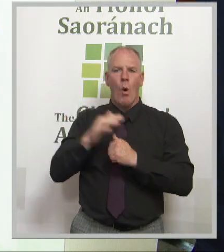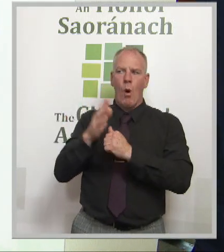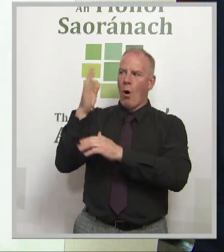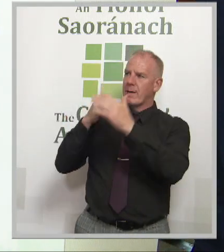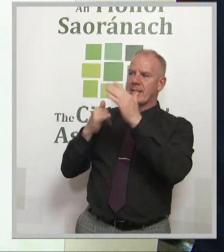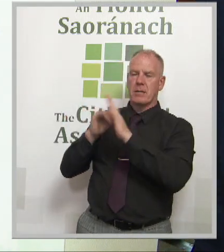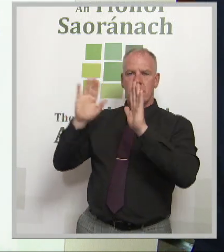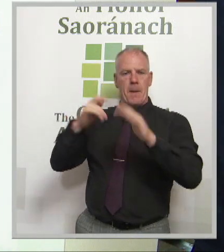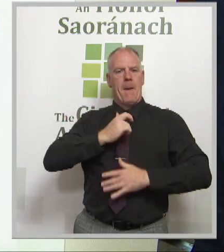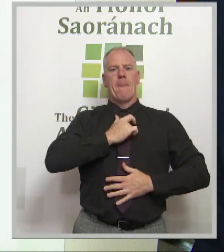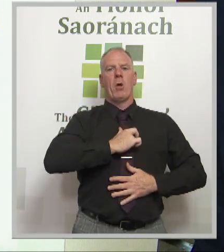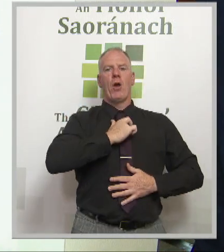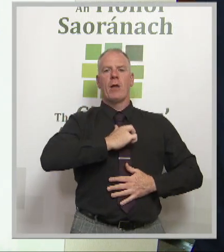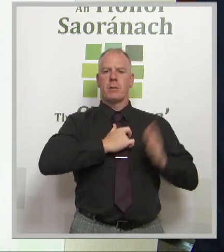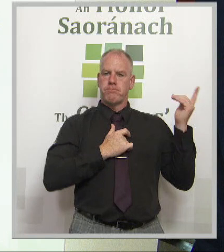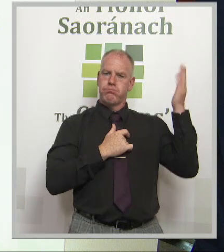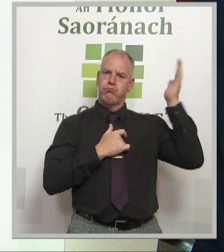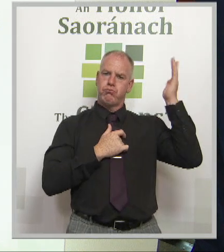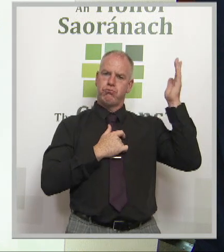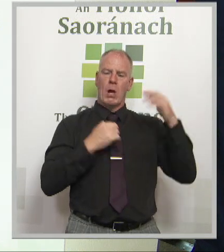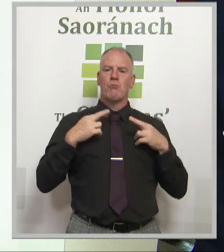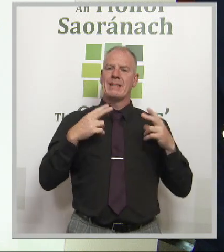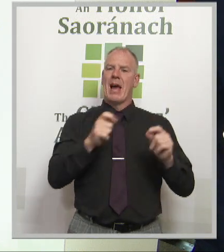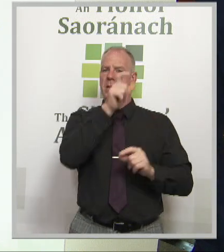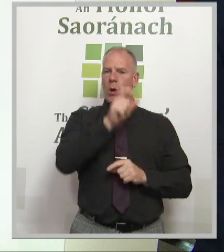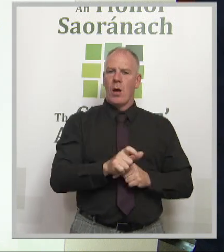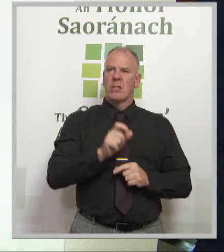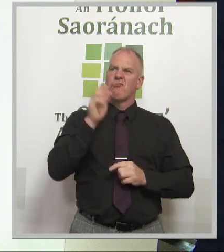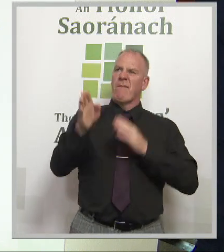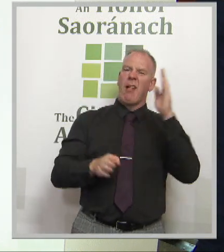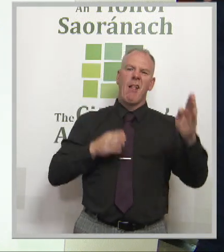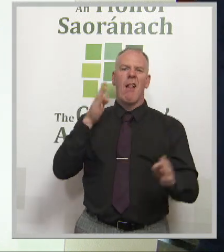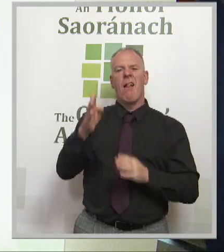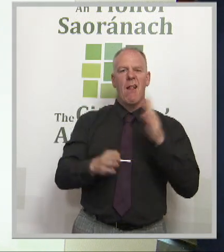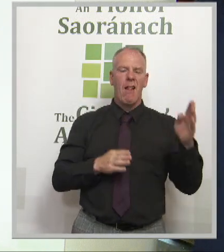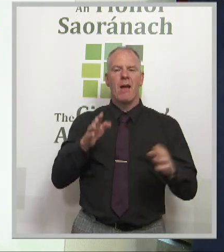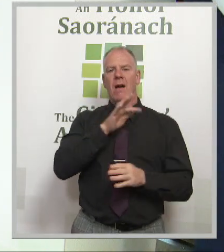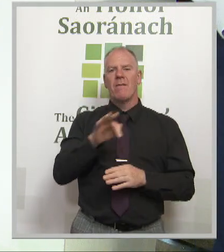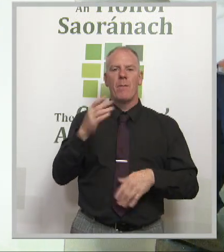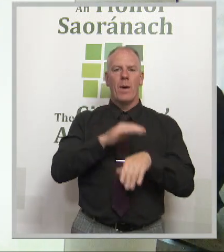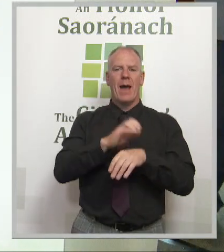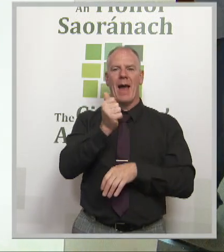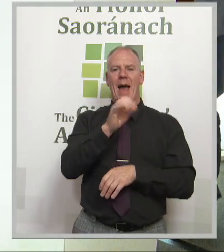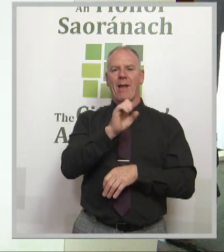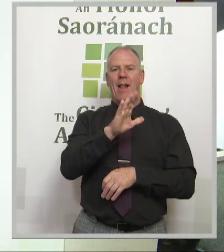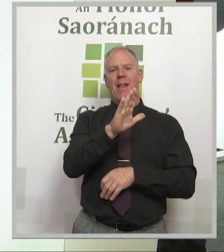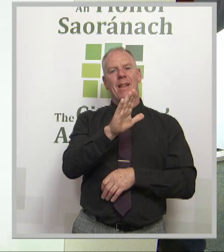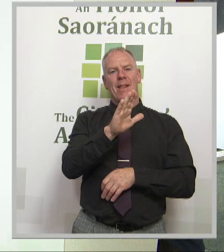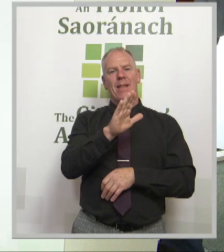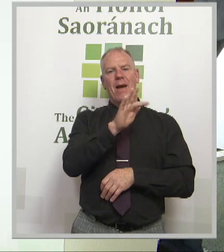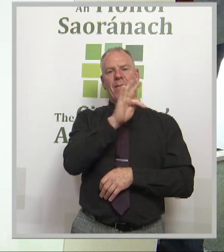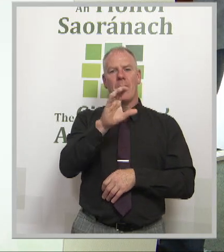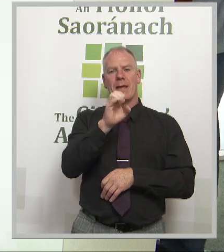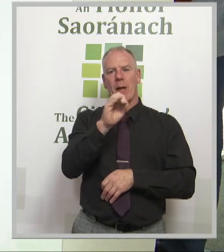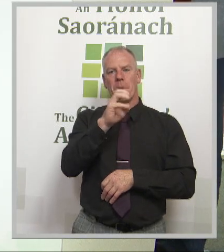coming now in his personal capacity as a retiree who travelled all the way up from lovely Achill in County Mayo to be with us. So